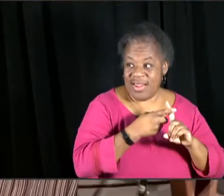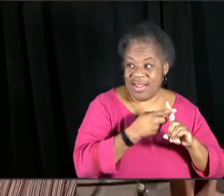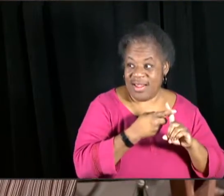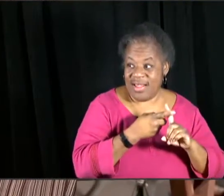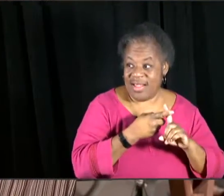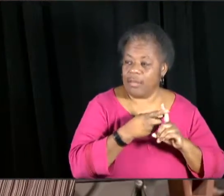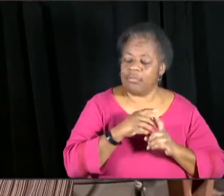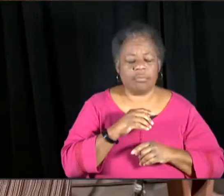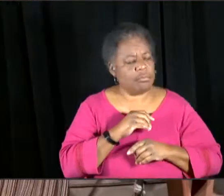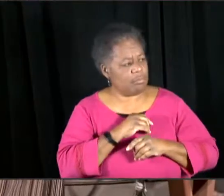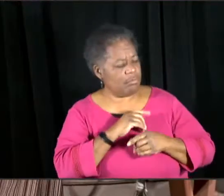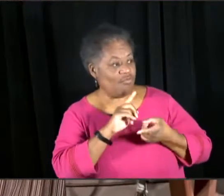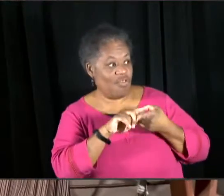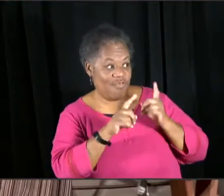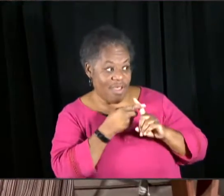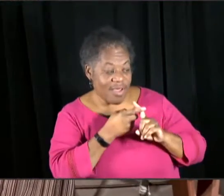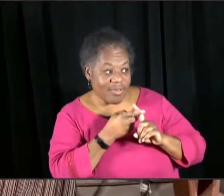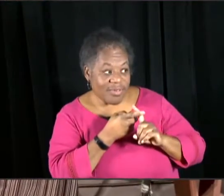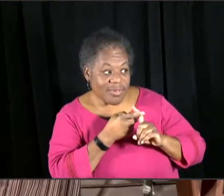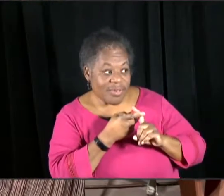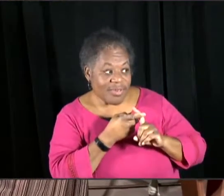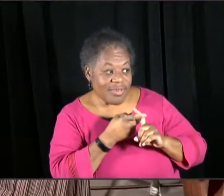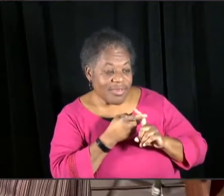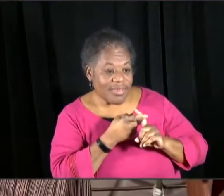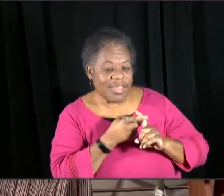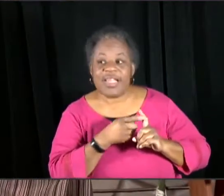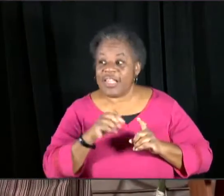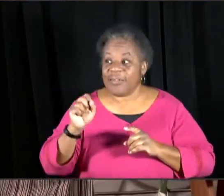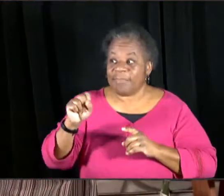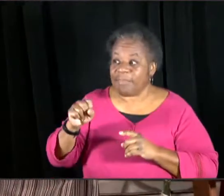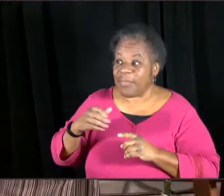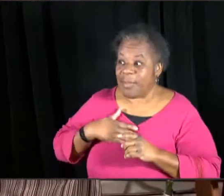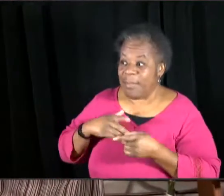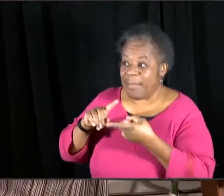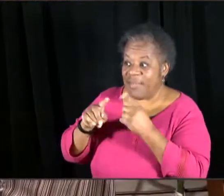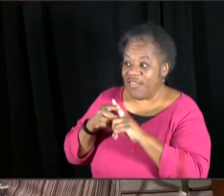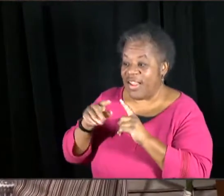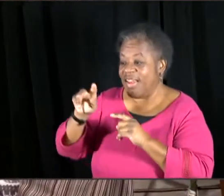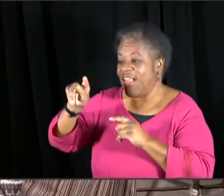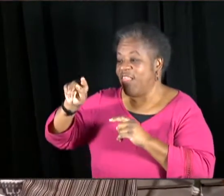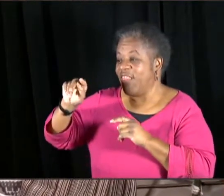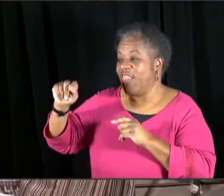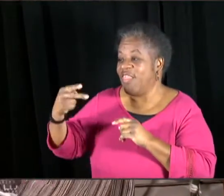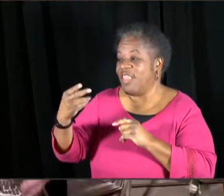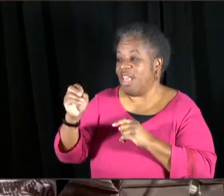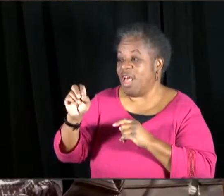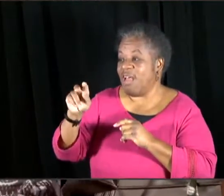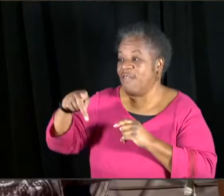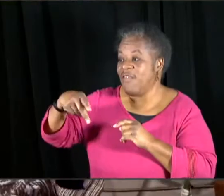"For a friend," she echoed. "My friend, Theophilus.